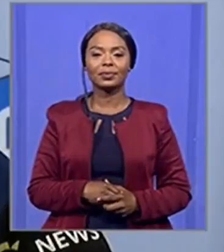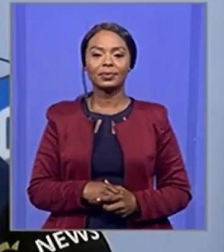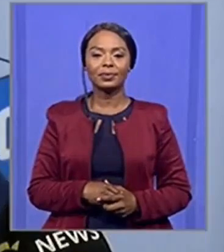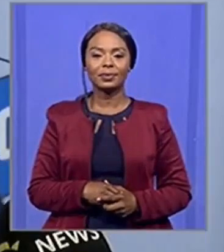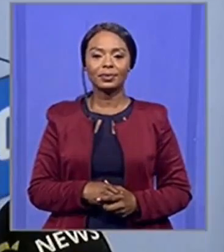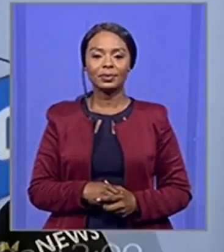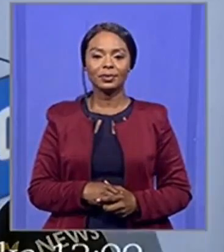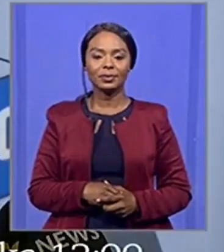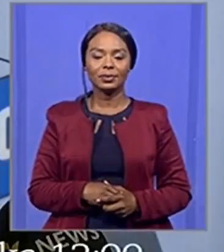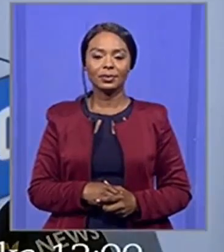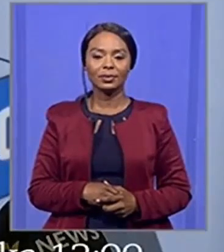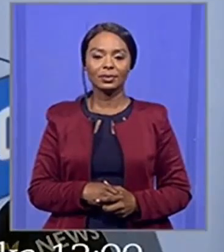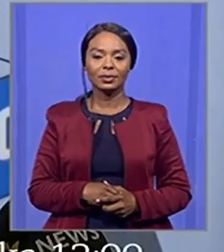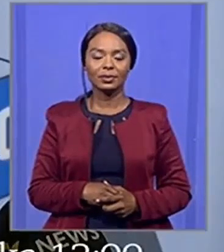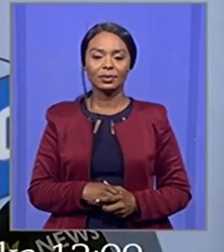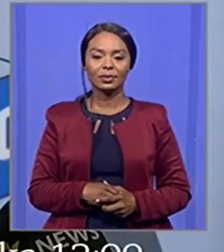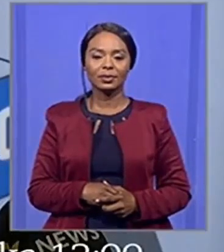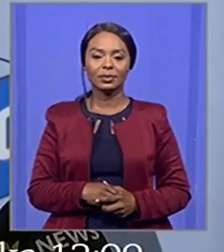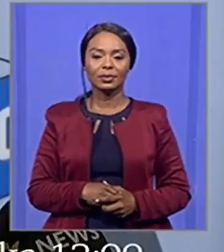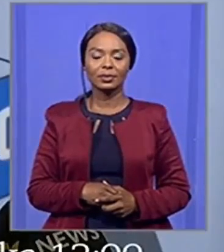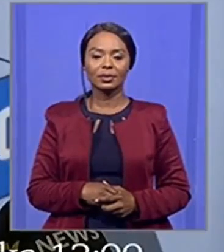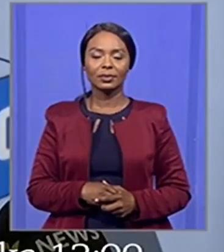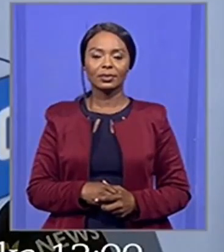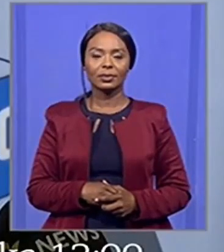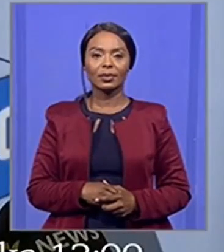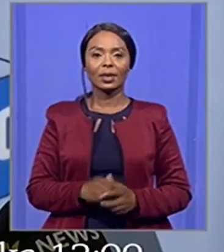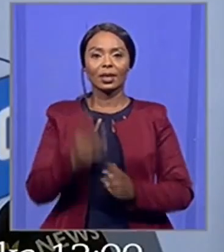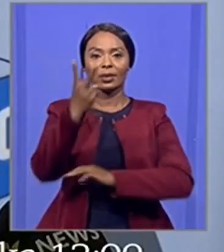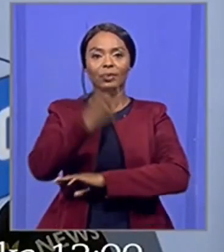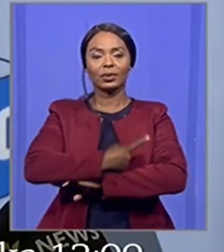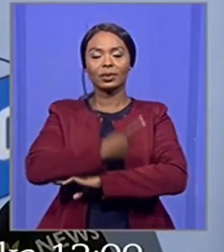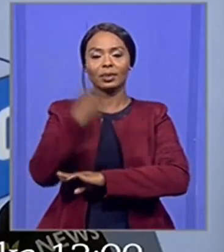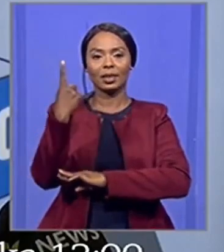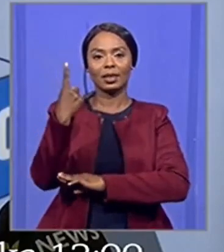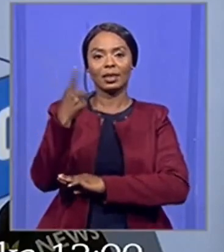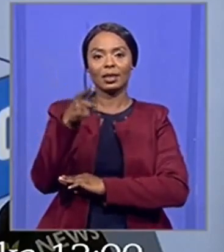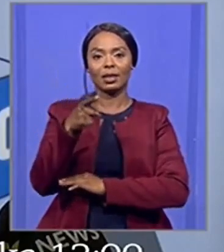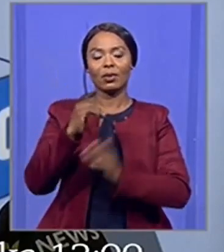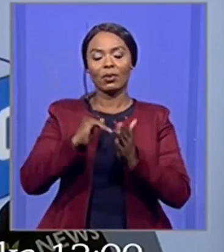In the initial hours of this two-day registration weekend,